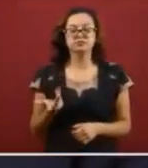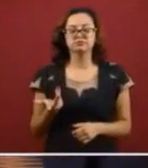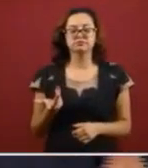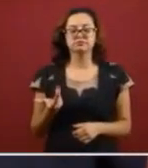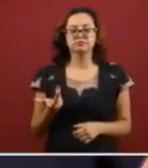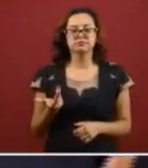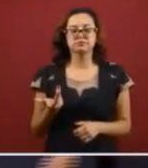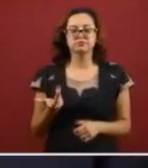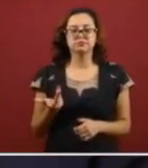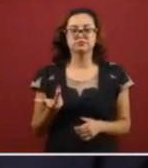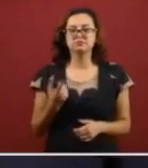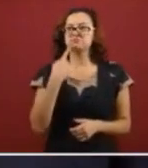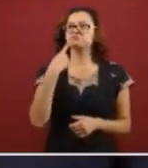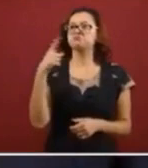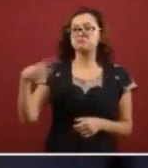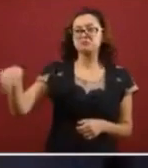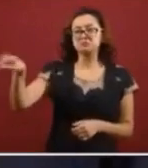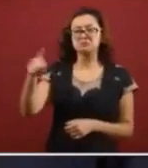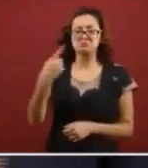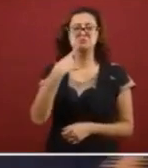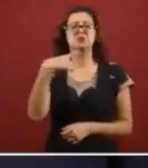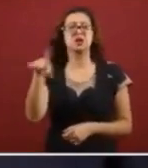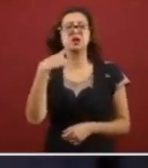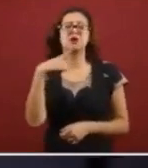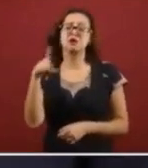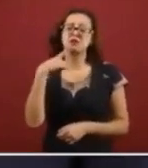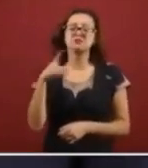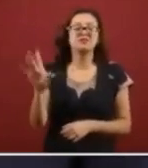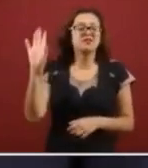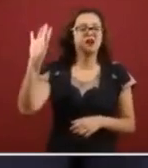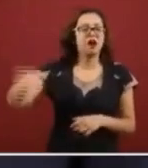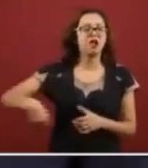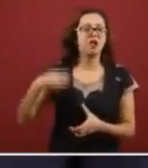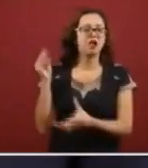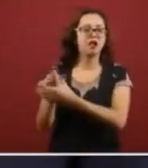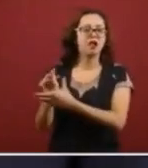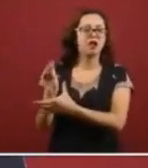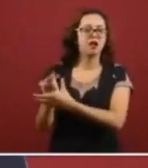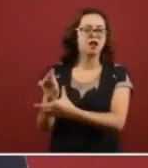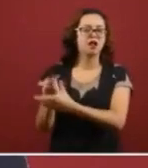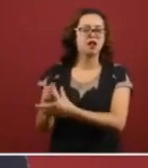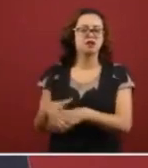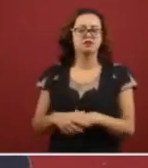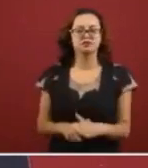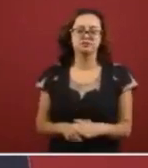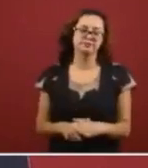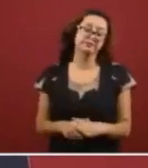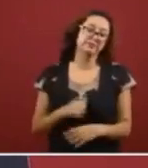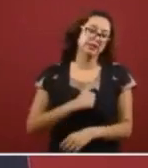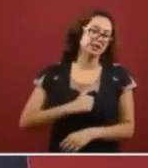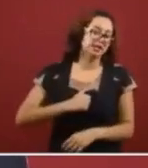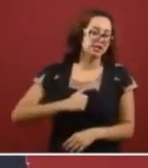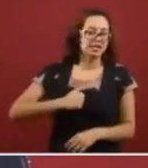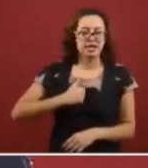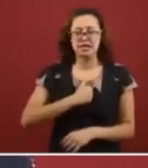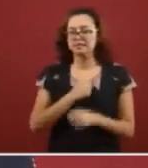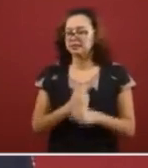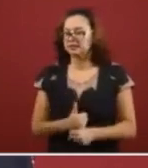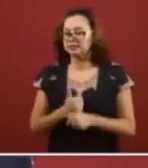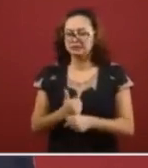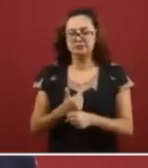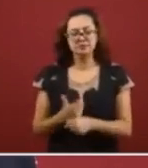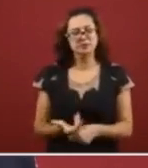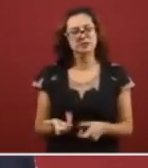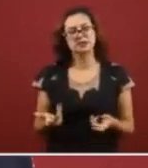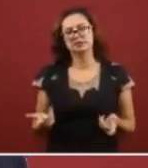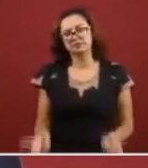aunque se quejen, even if they complain, nadie les hace caso. Nobody listens to them. Es una desgracia, it's a sucede. Disgrace